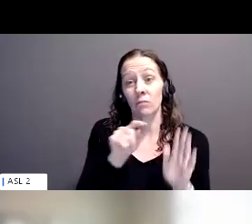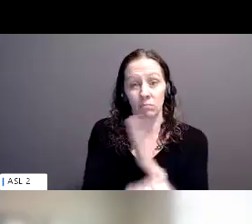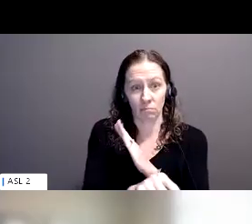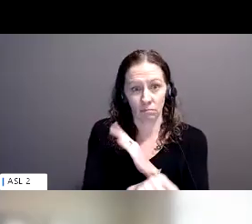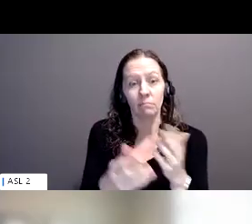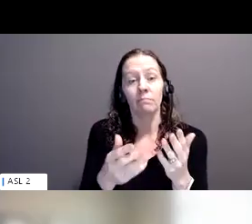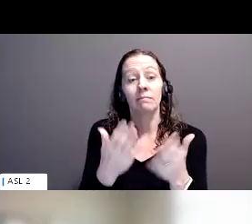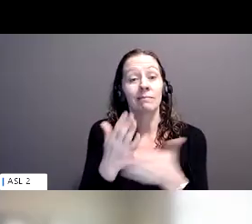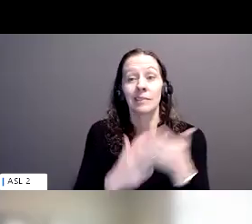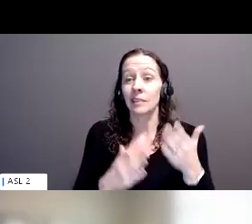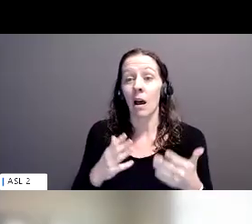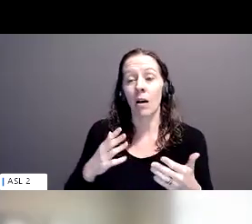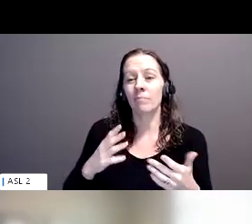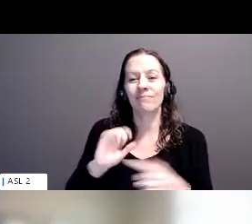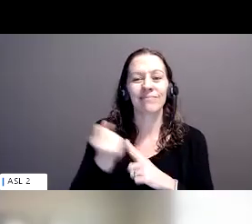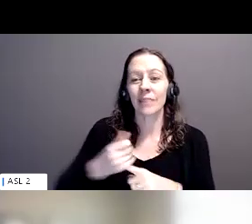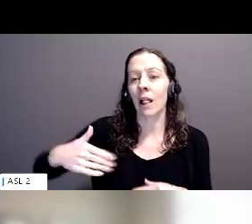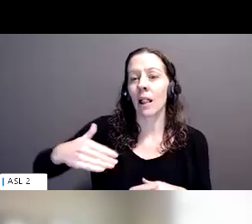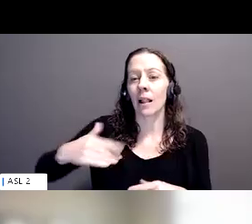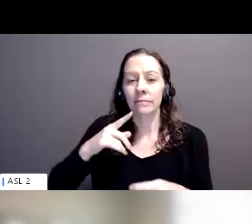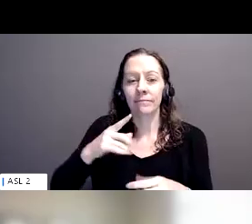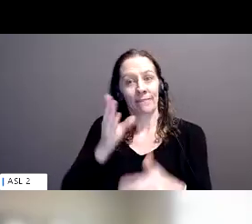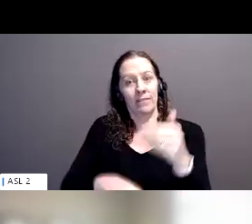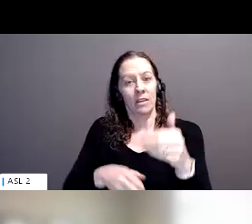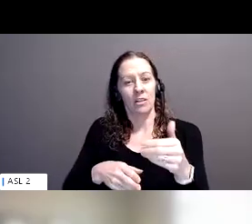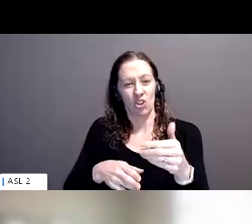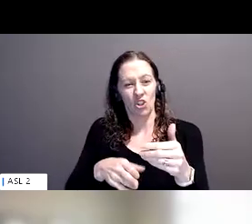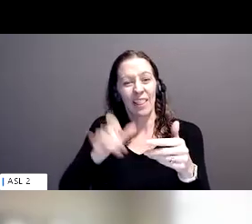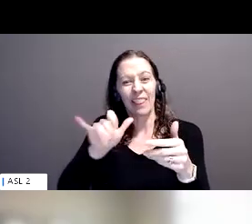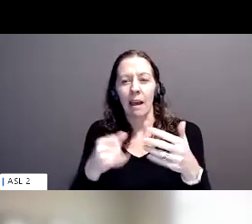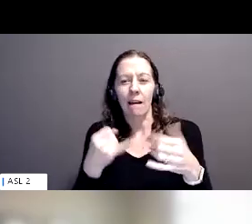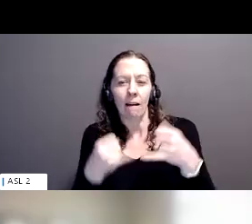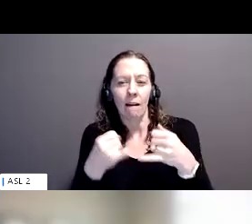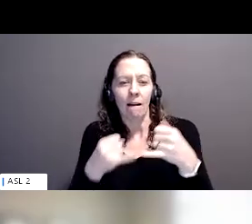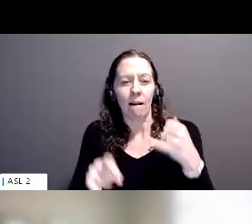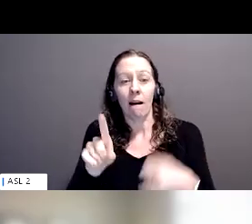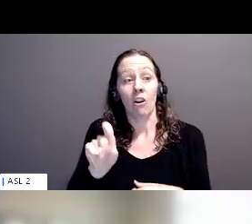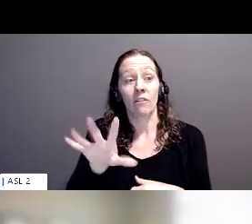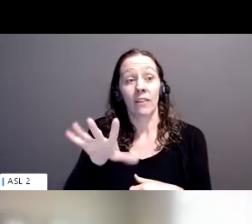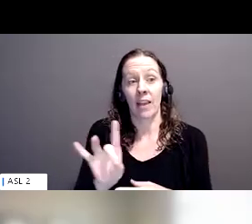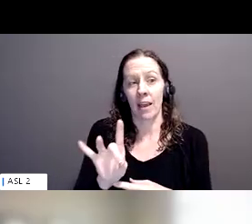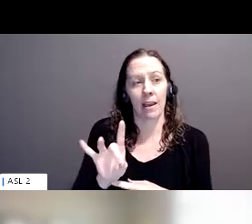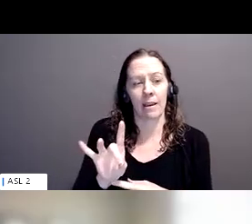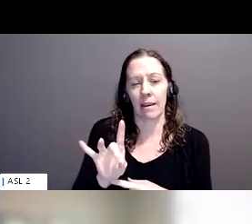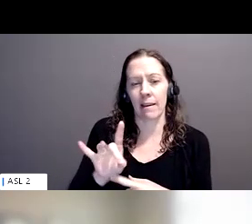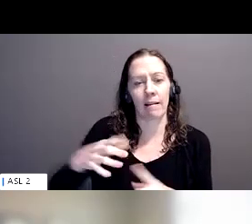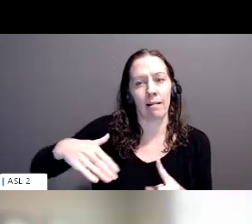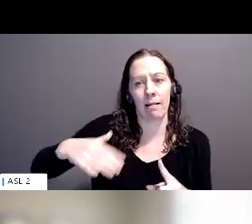cases haven't been finalized yet, and that's why you see this 158 that have not been yet determined.